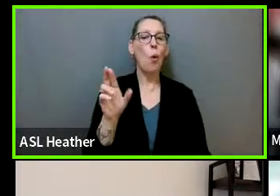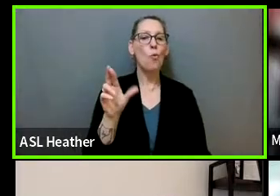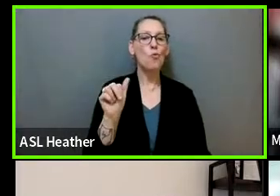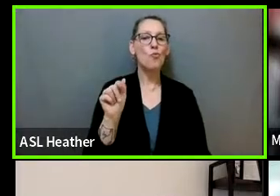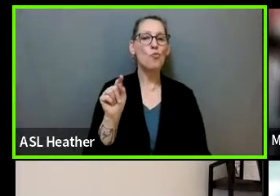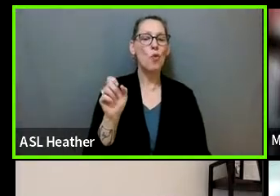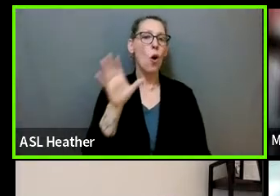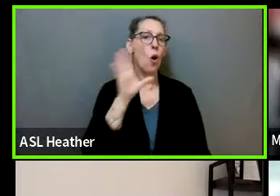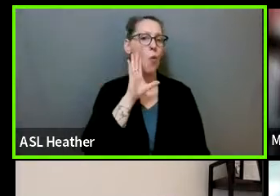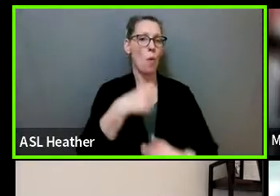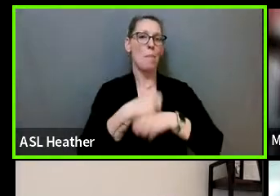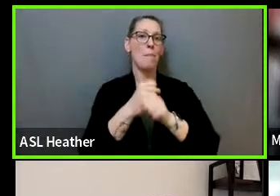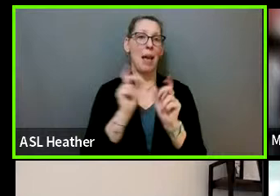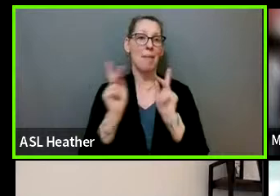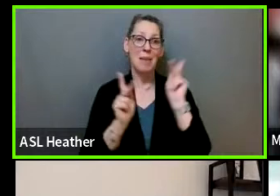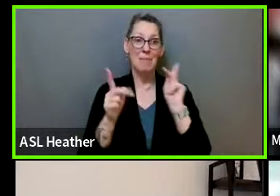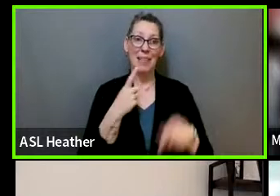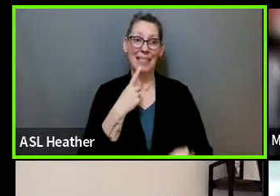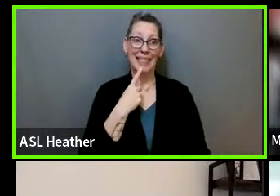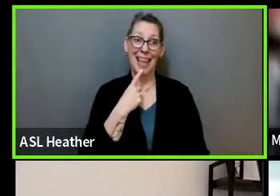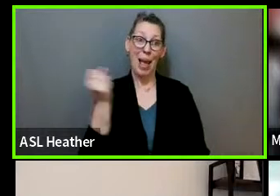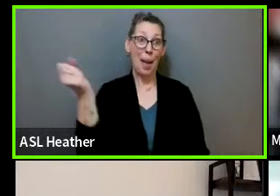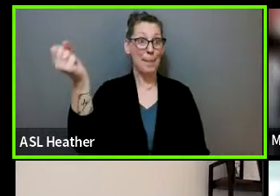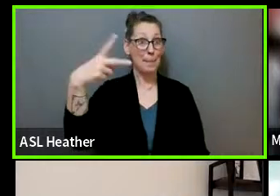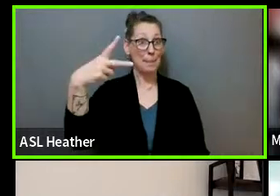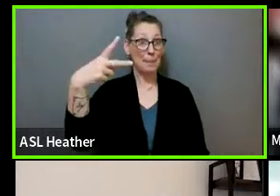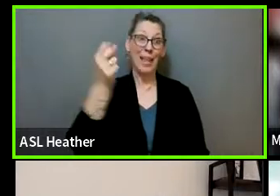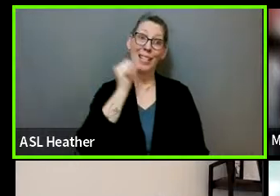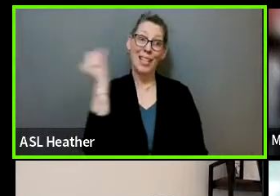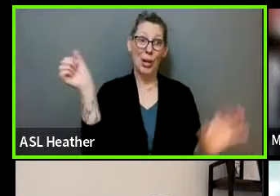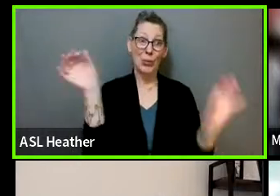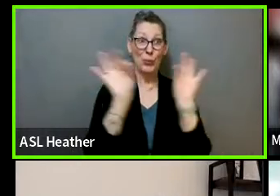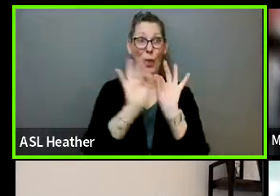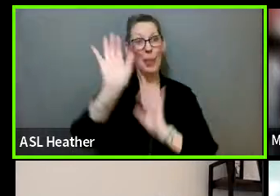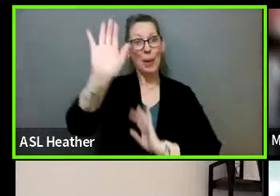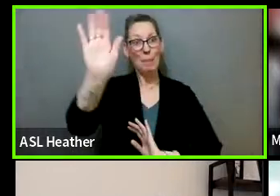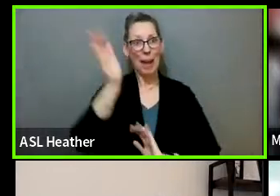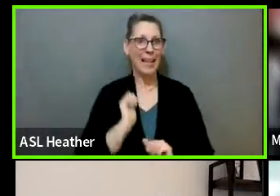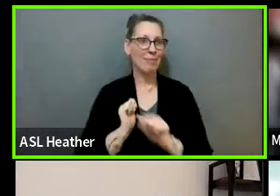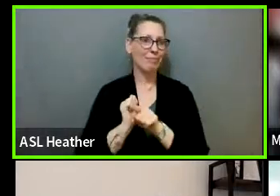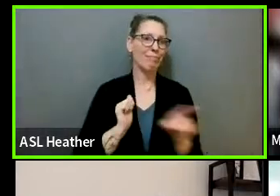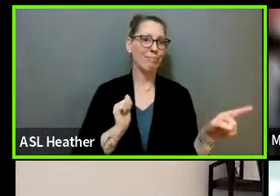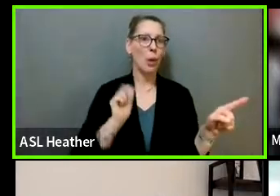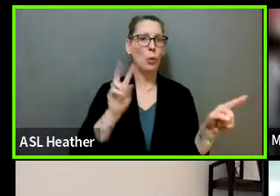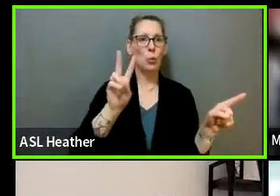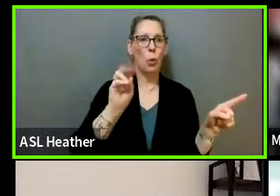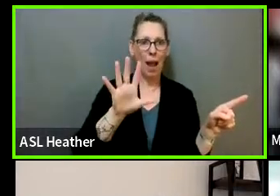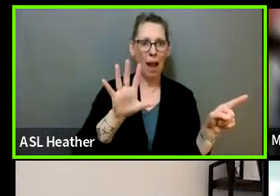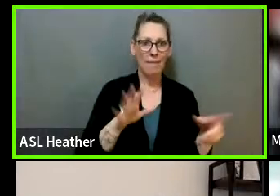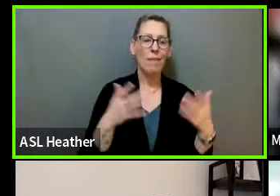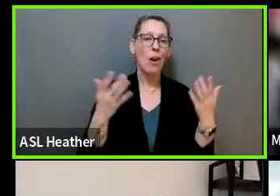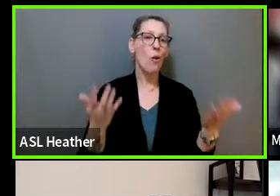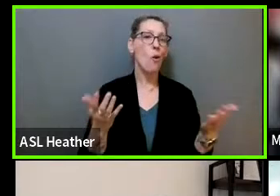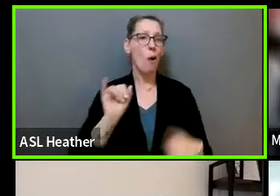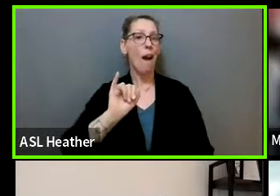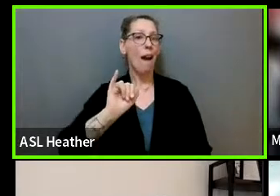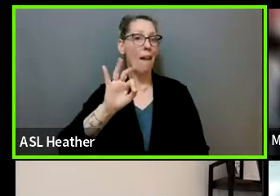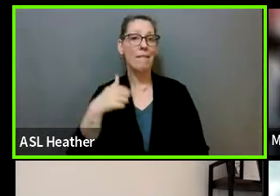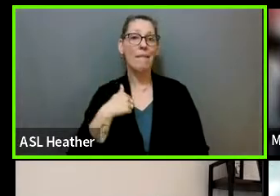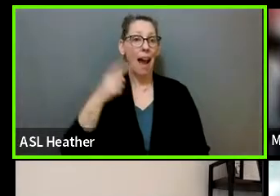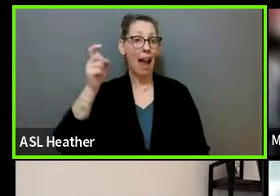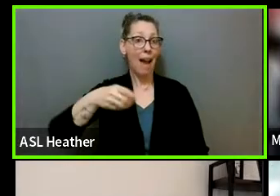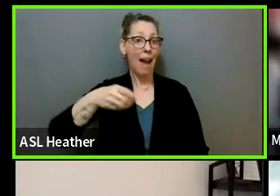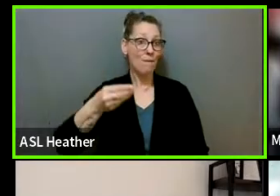people say, that's not worth it to me to pay, I will go to 205, or even if I have to